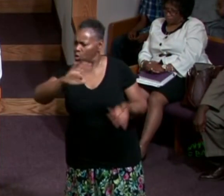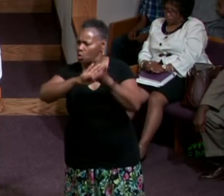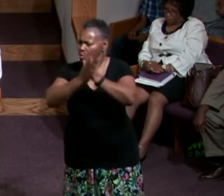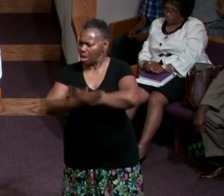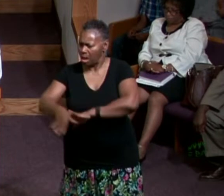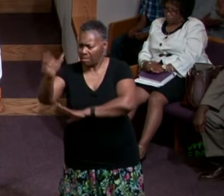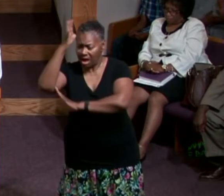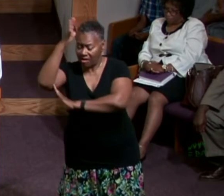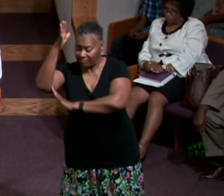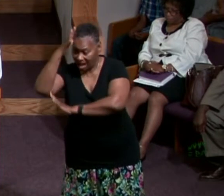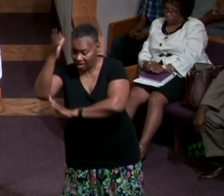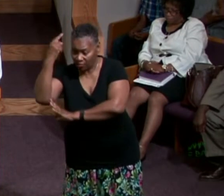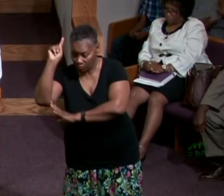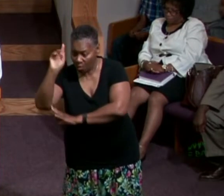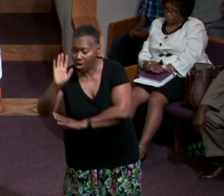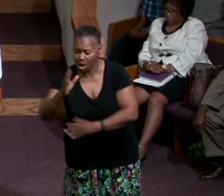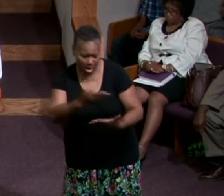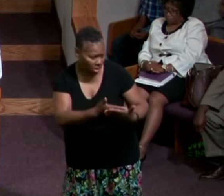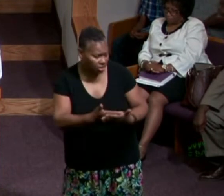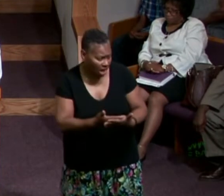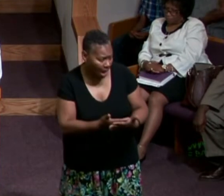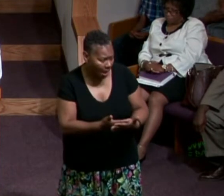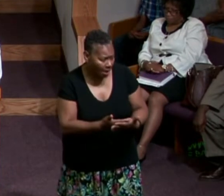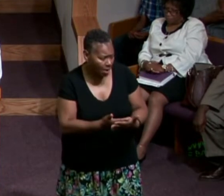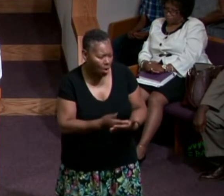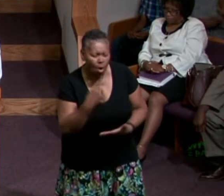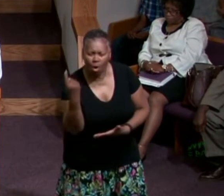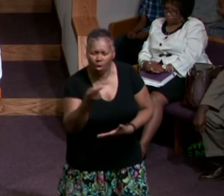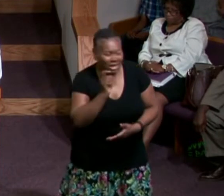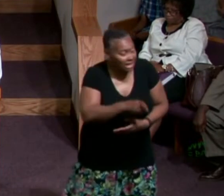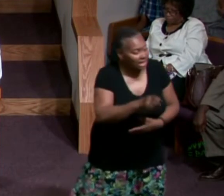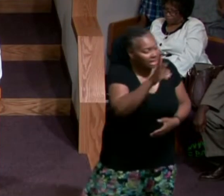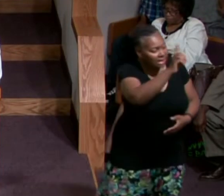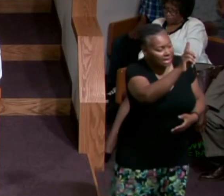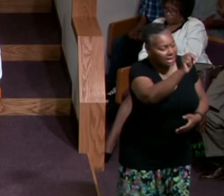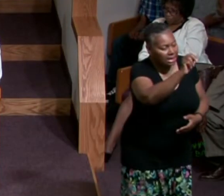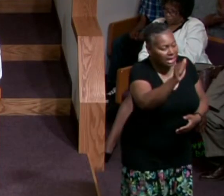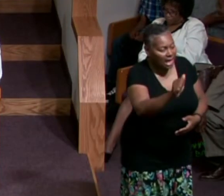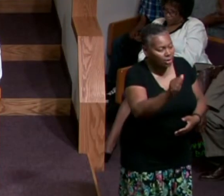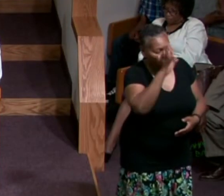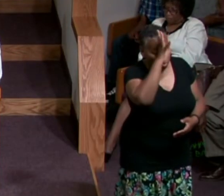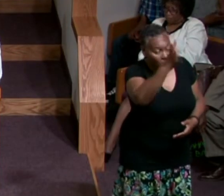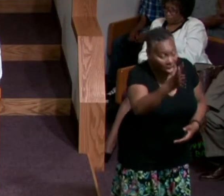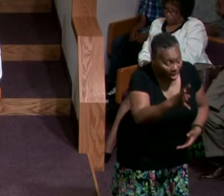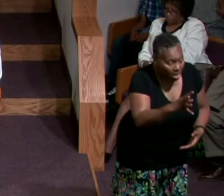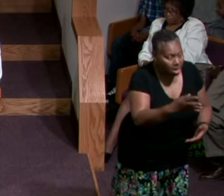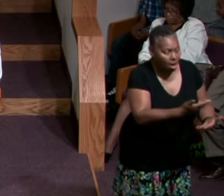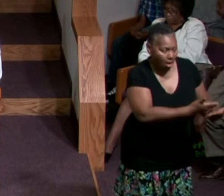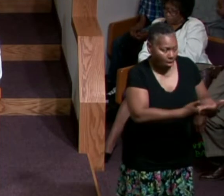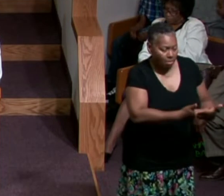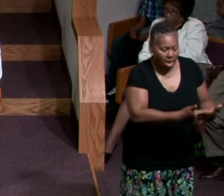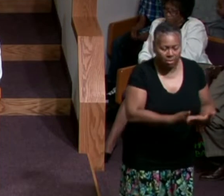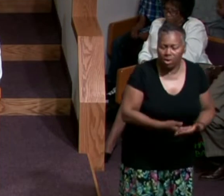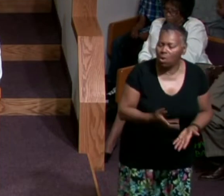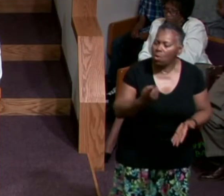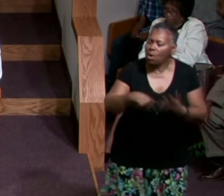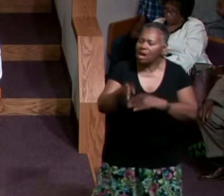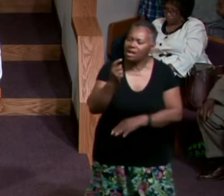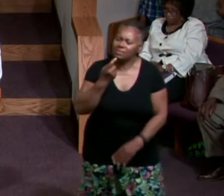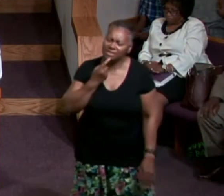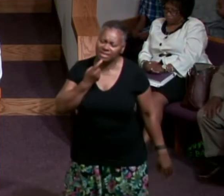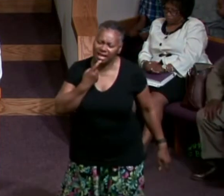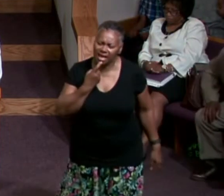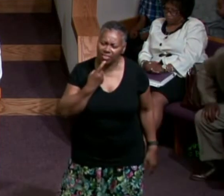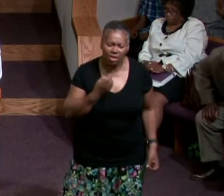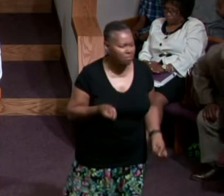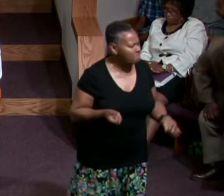a child, to be a father to a child. It only takes DNA to create a child. What I'm saying is that there are a